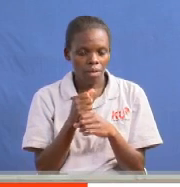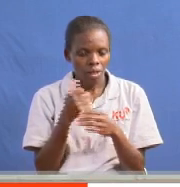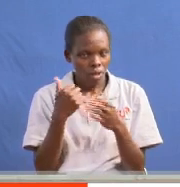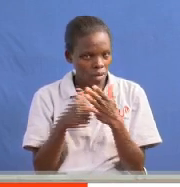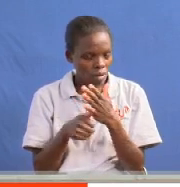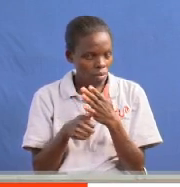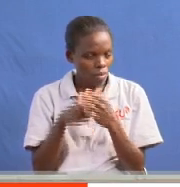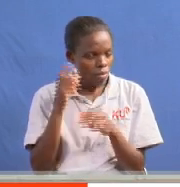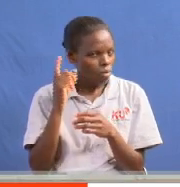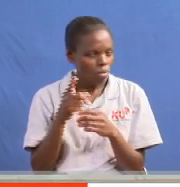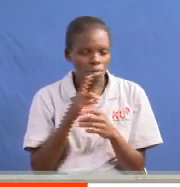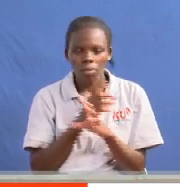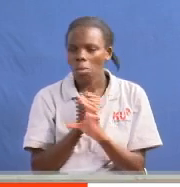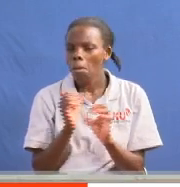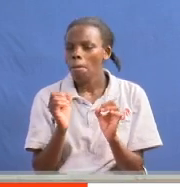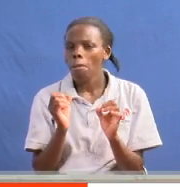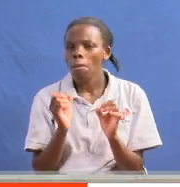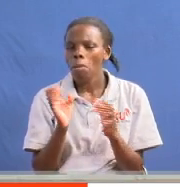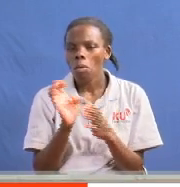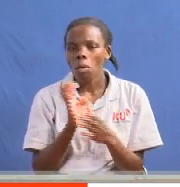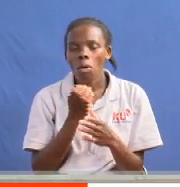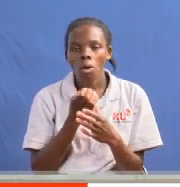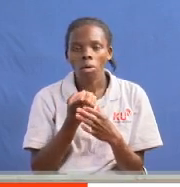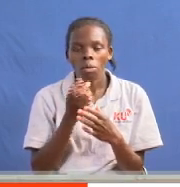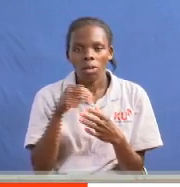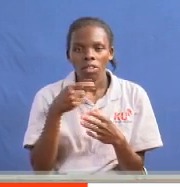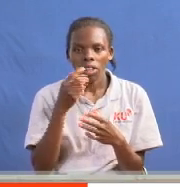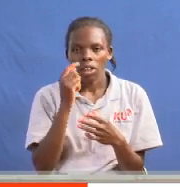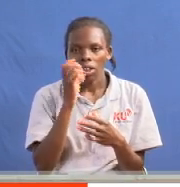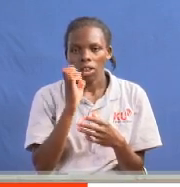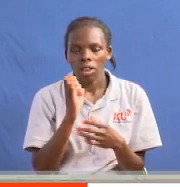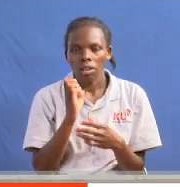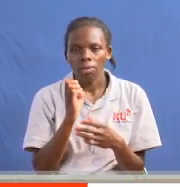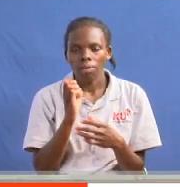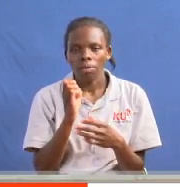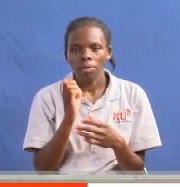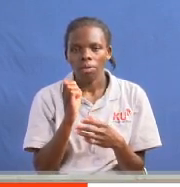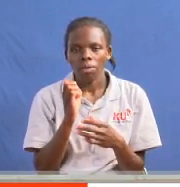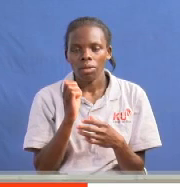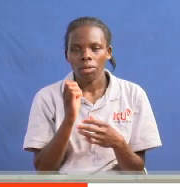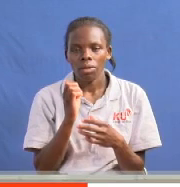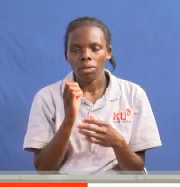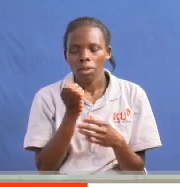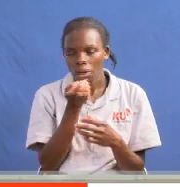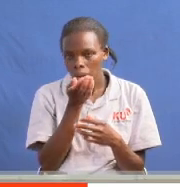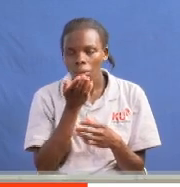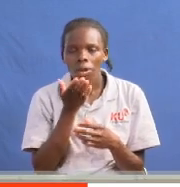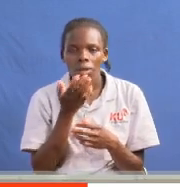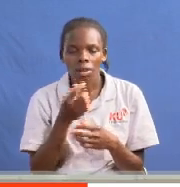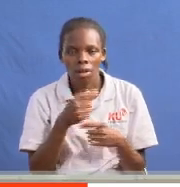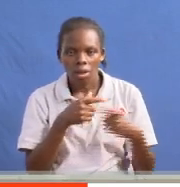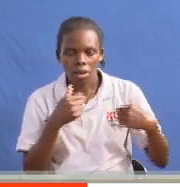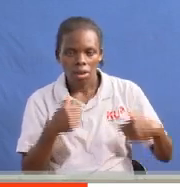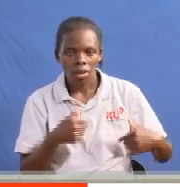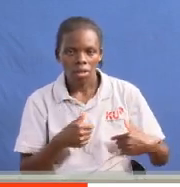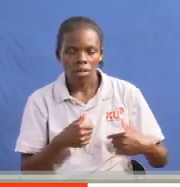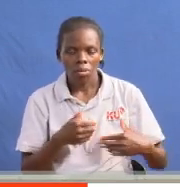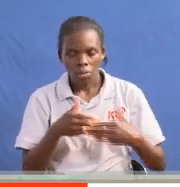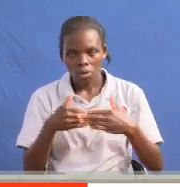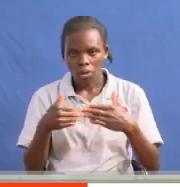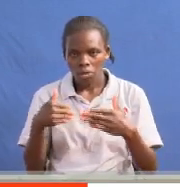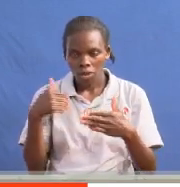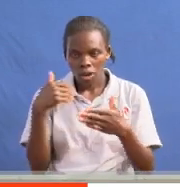not be intimidated, nor browbeaten, describing the summons as a witch hunt. Before his arrival at the